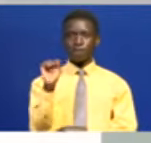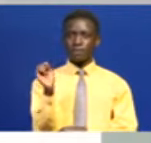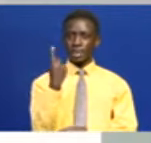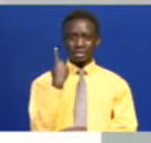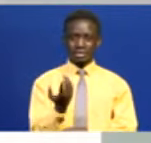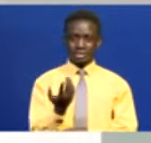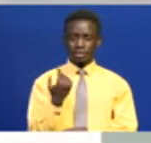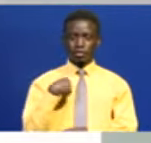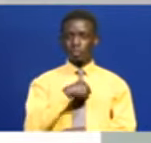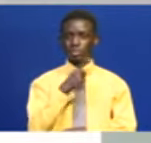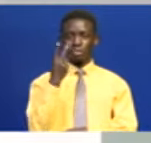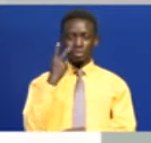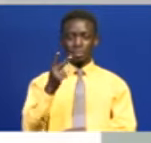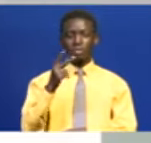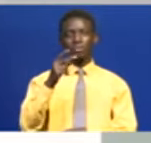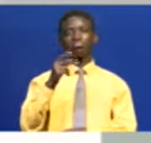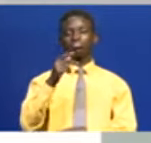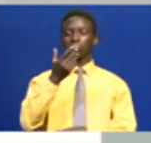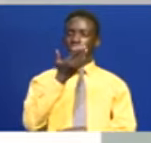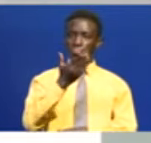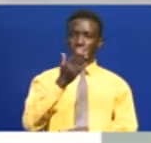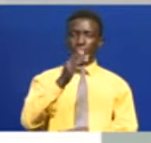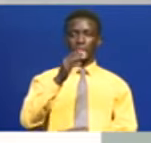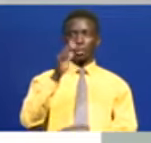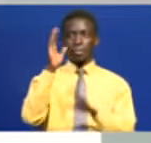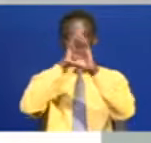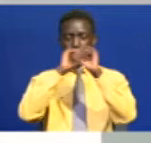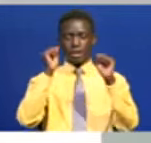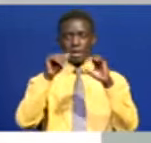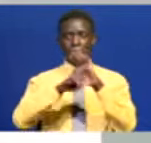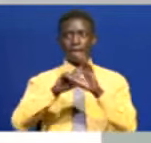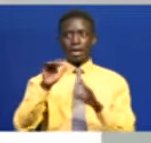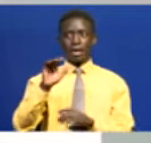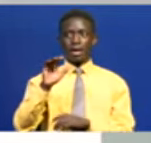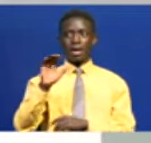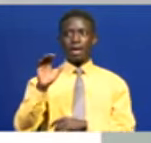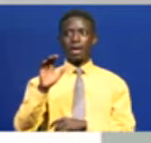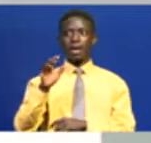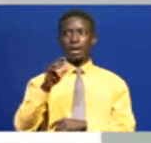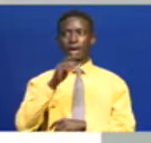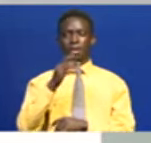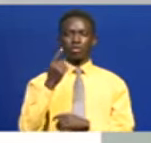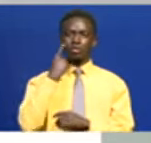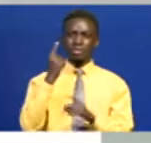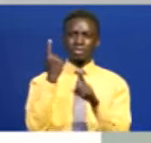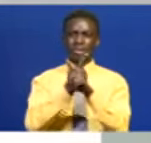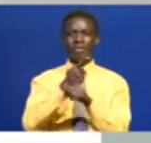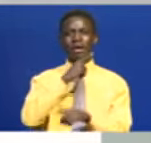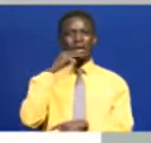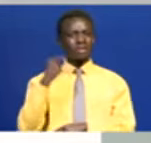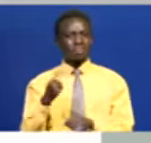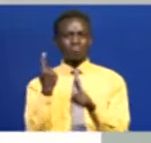been seeing heads of states in Russia and different countries where they're interested to do business with